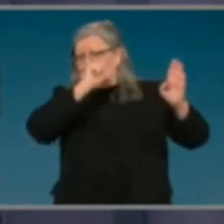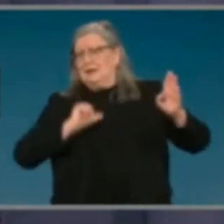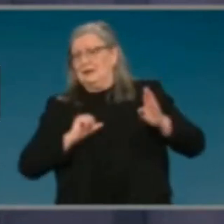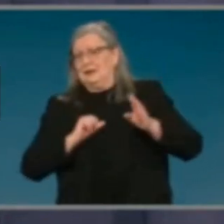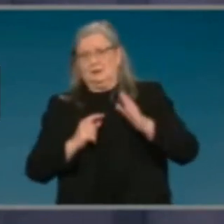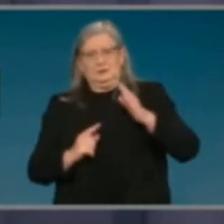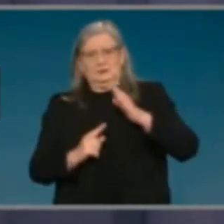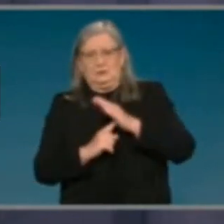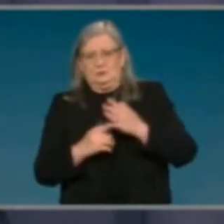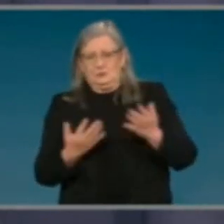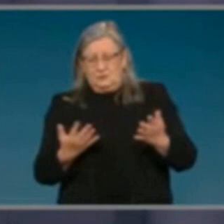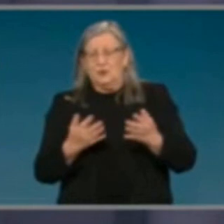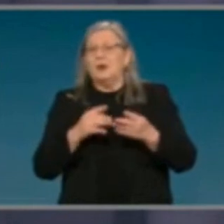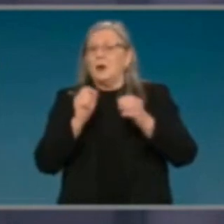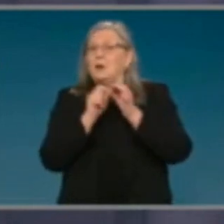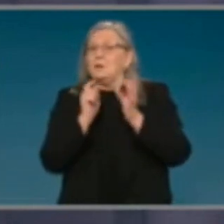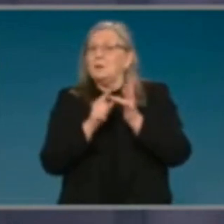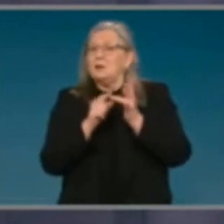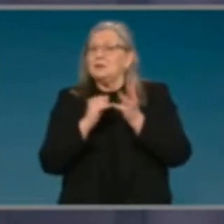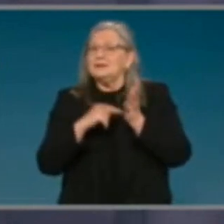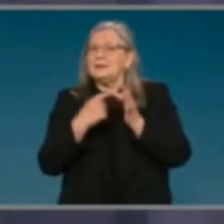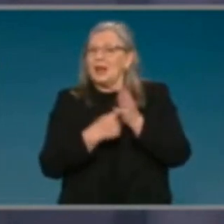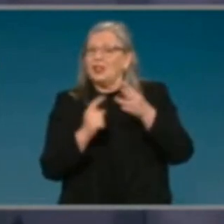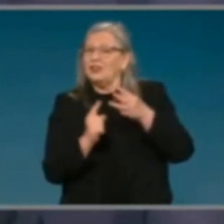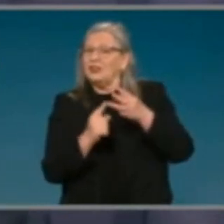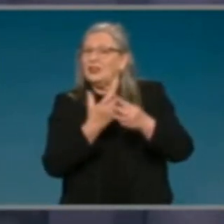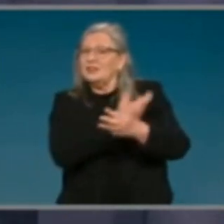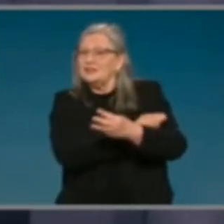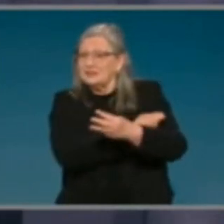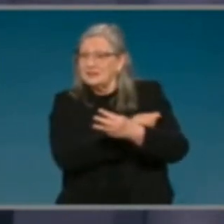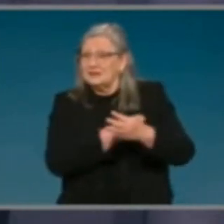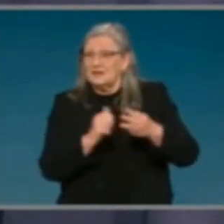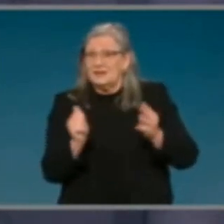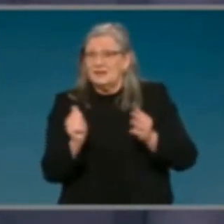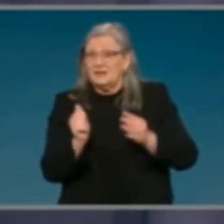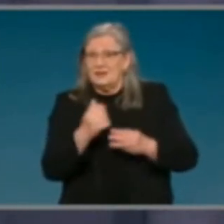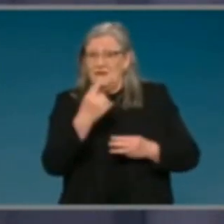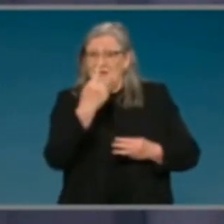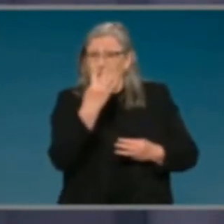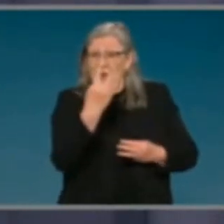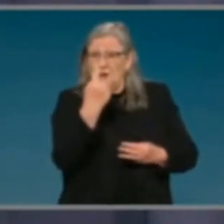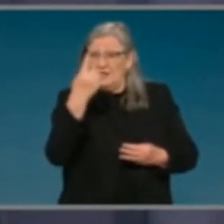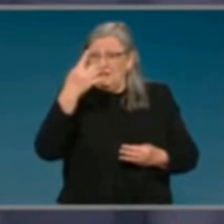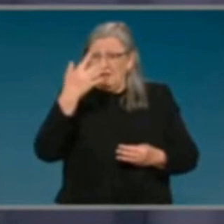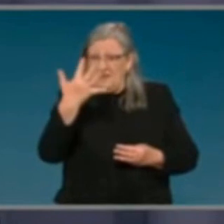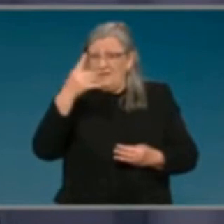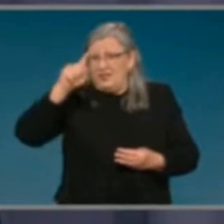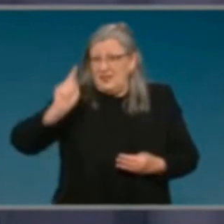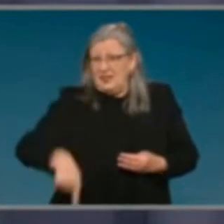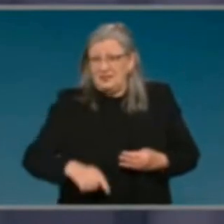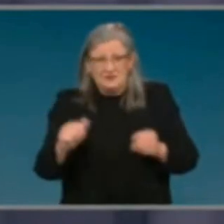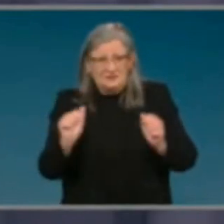over 415,000 boosters already delivered in Australia. In relation to the variant, I'll discuss the actions,